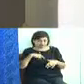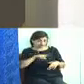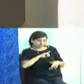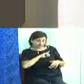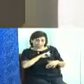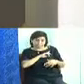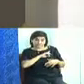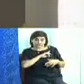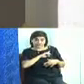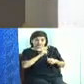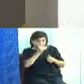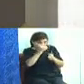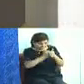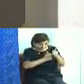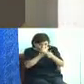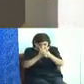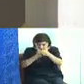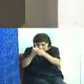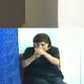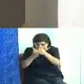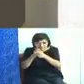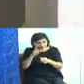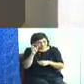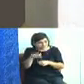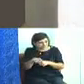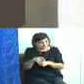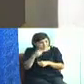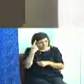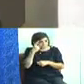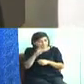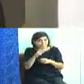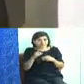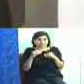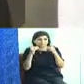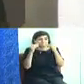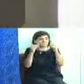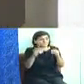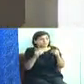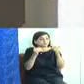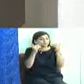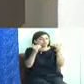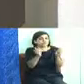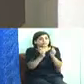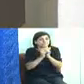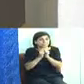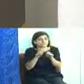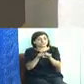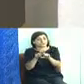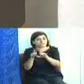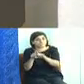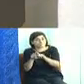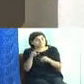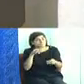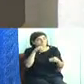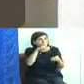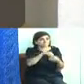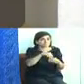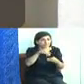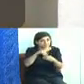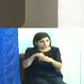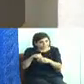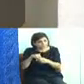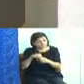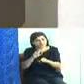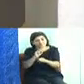all of us, each and every one of you are needed to move forward together as we sow and till